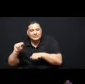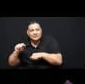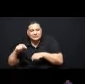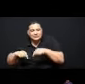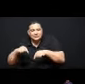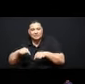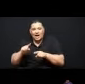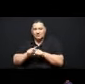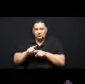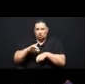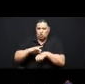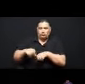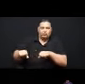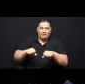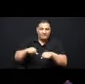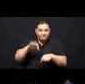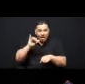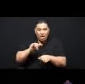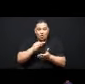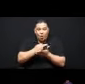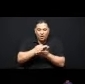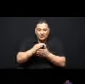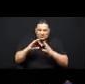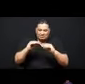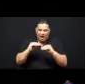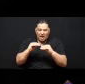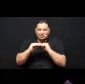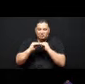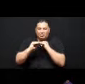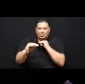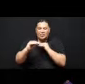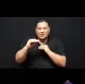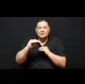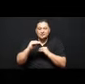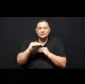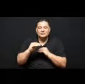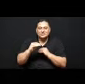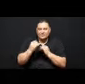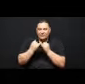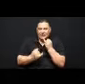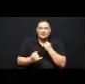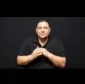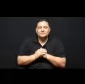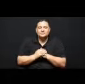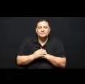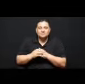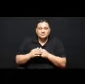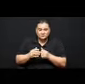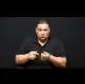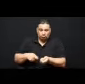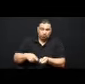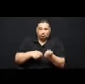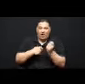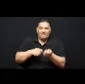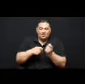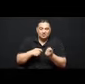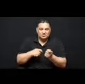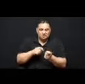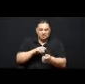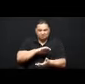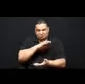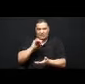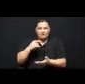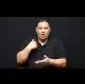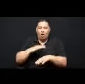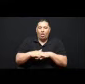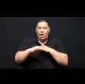flat and thin. Shovelfuls of me lining the highway. Jagged dreams and piles like rocks